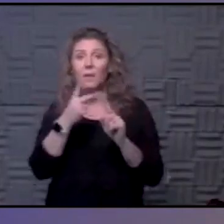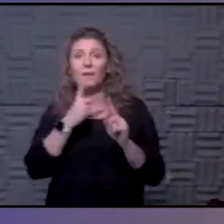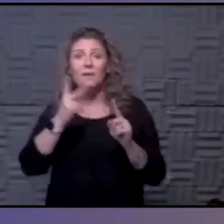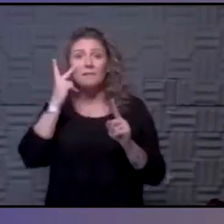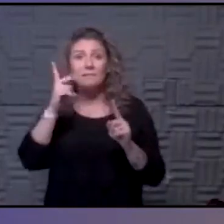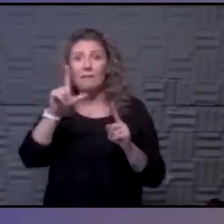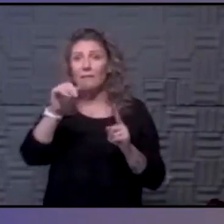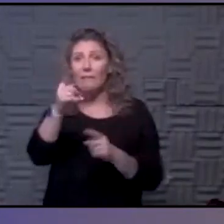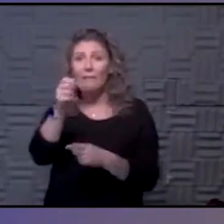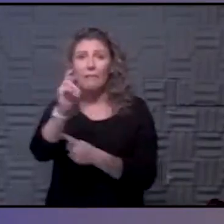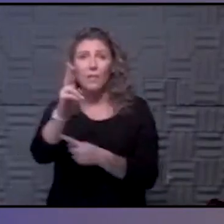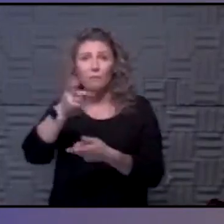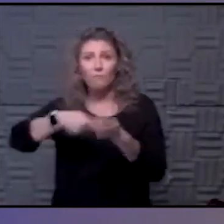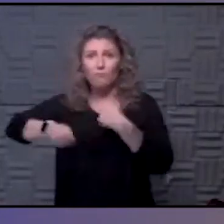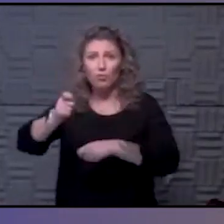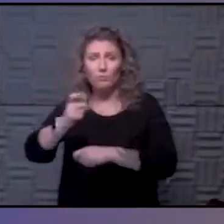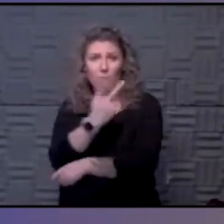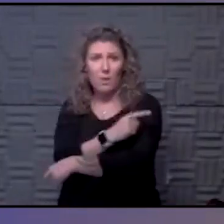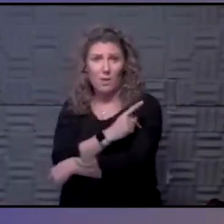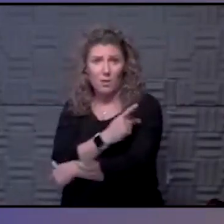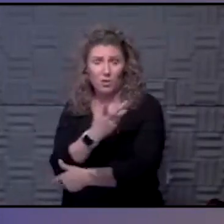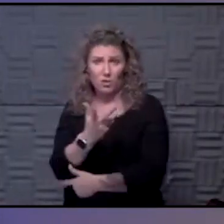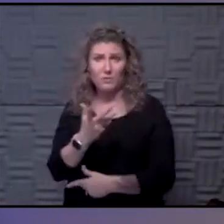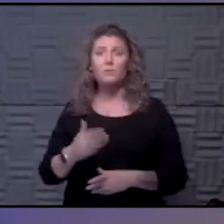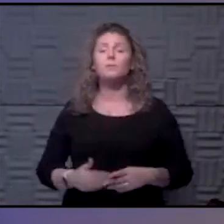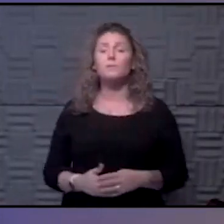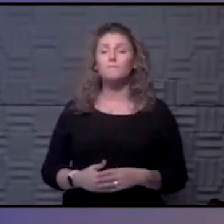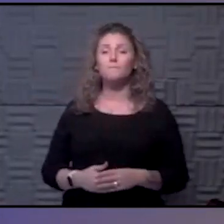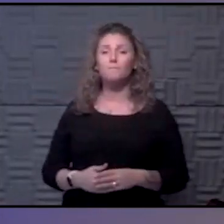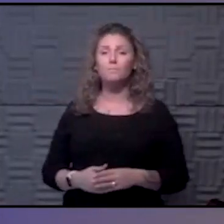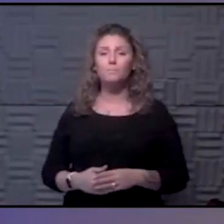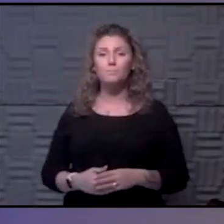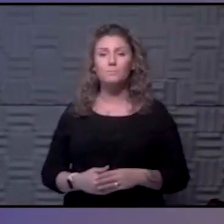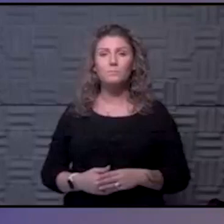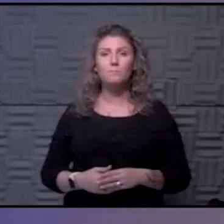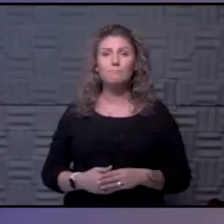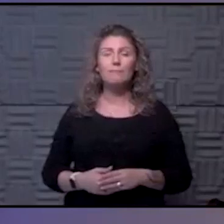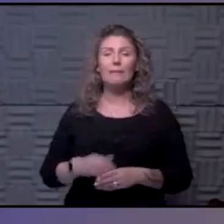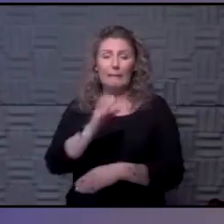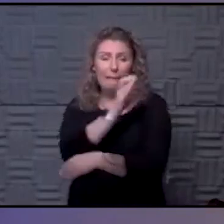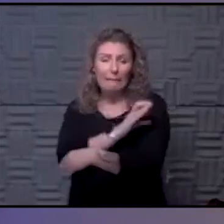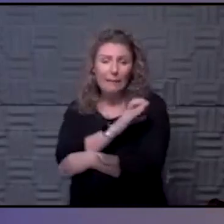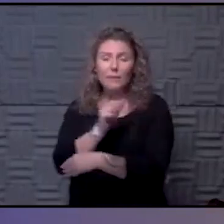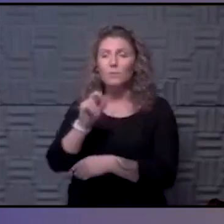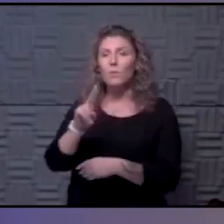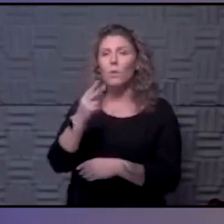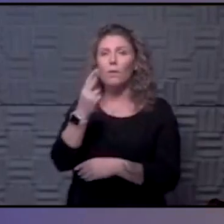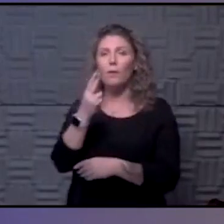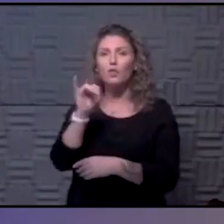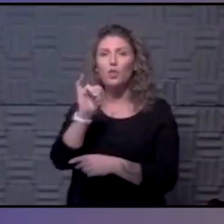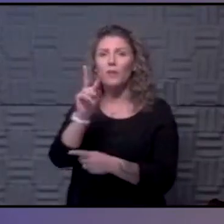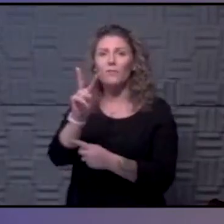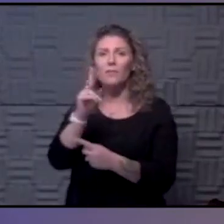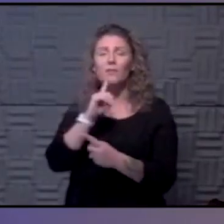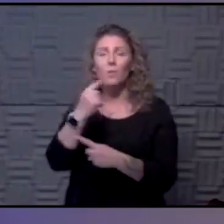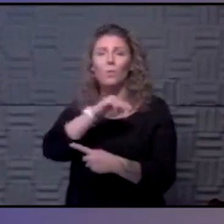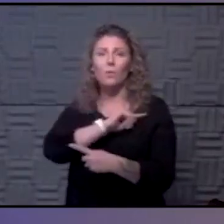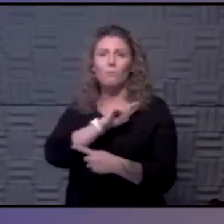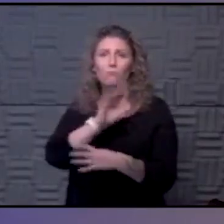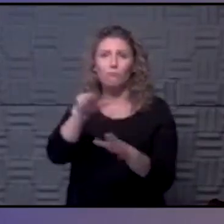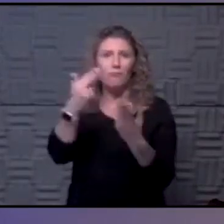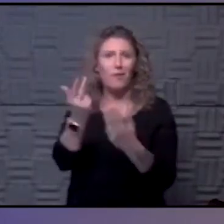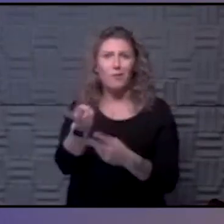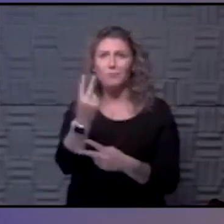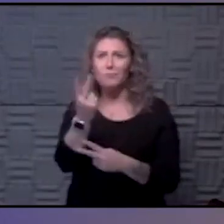liver transplant patients in clinic or some of my HIV patients, we give 2 or 3 vaccines at the same time.